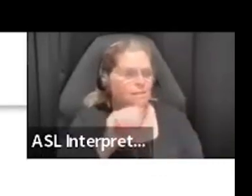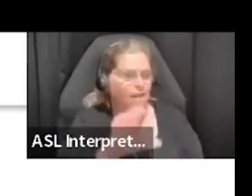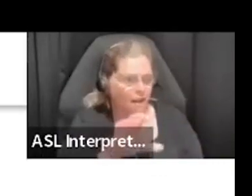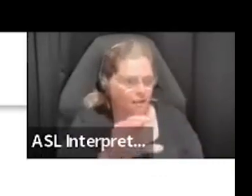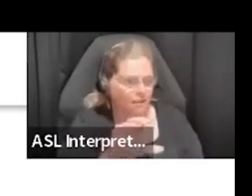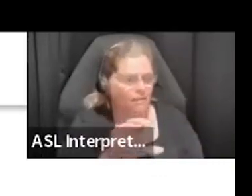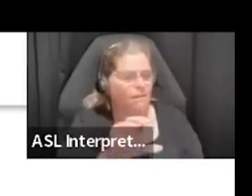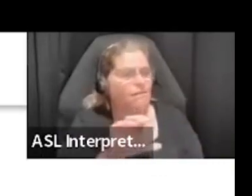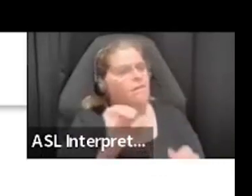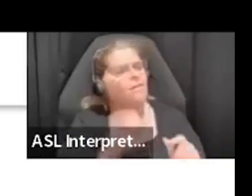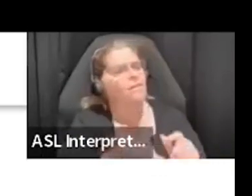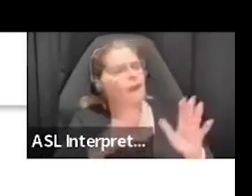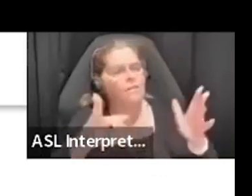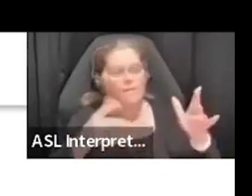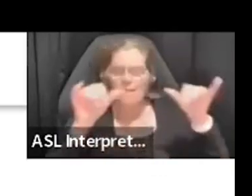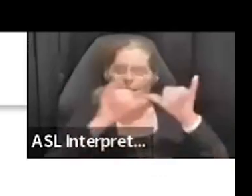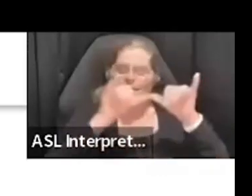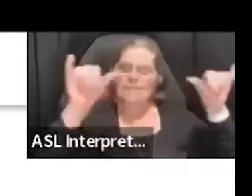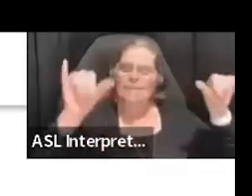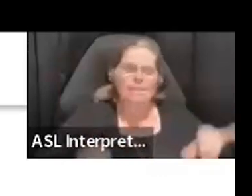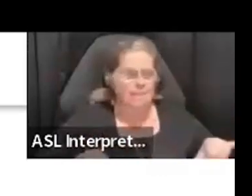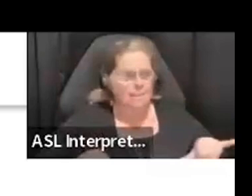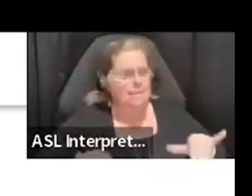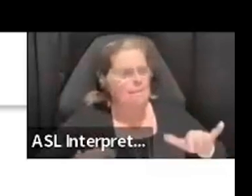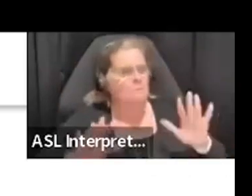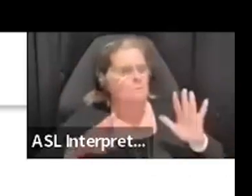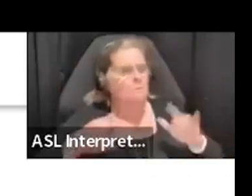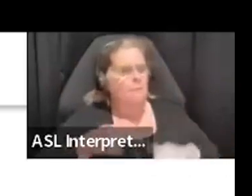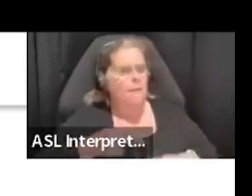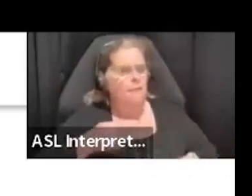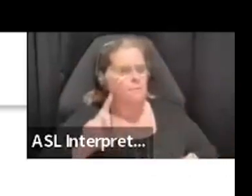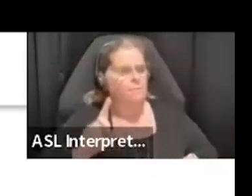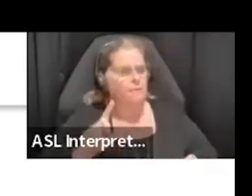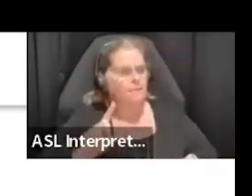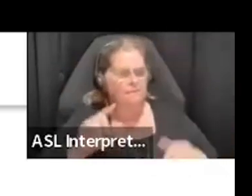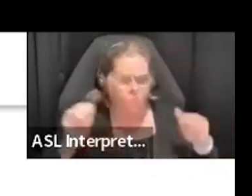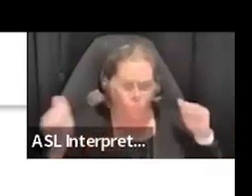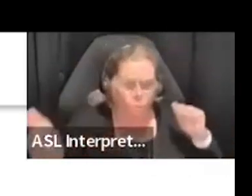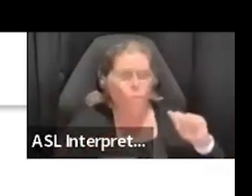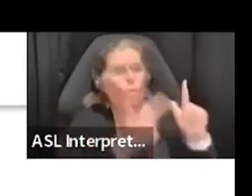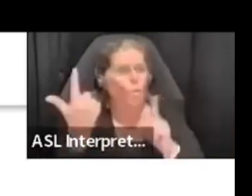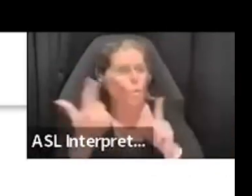these systemic professional developments where we have shared